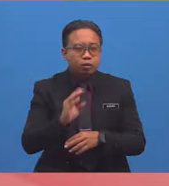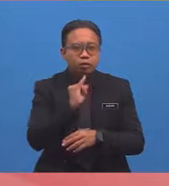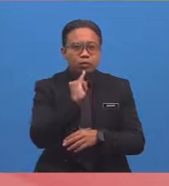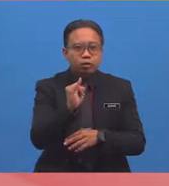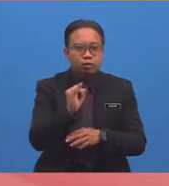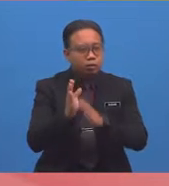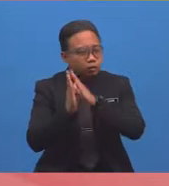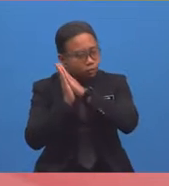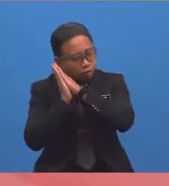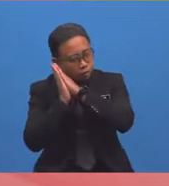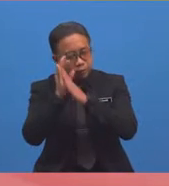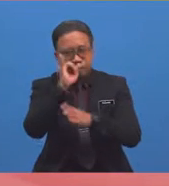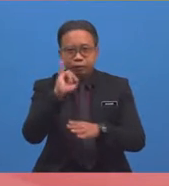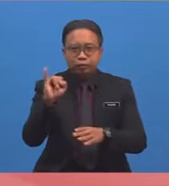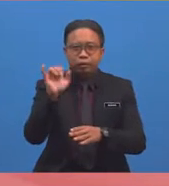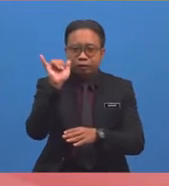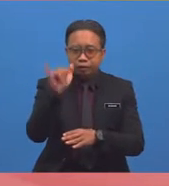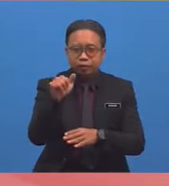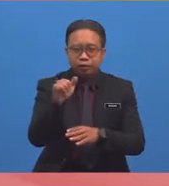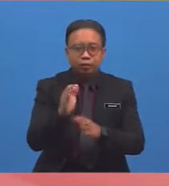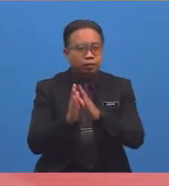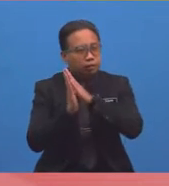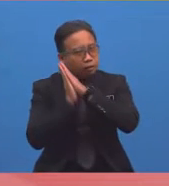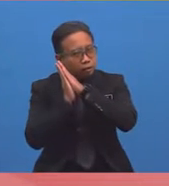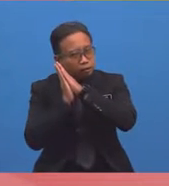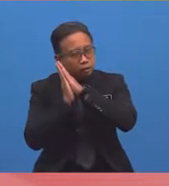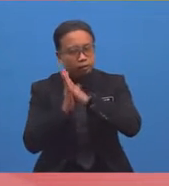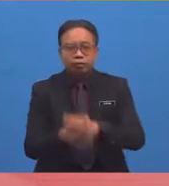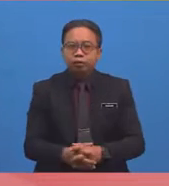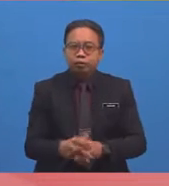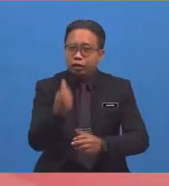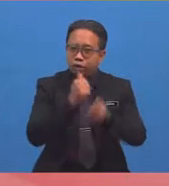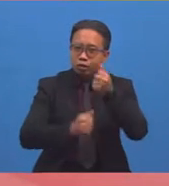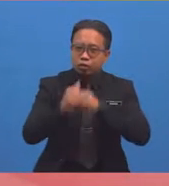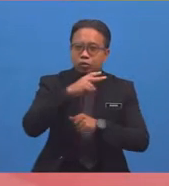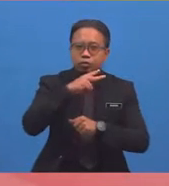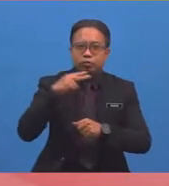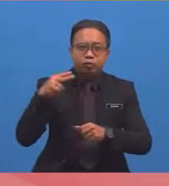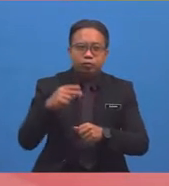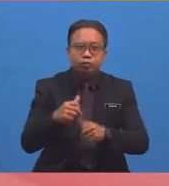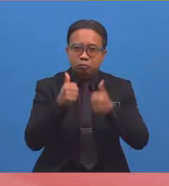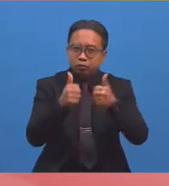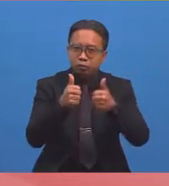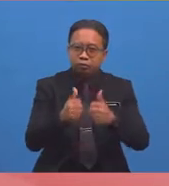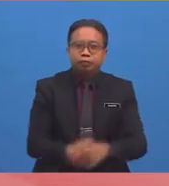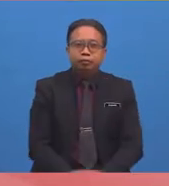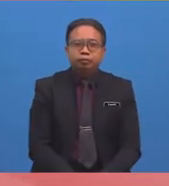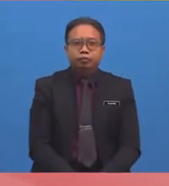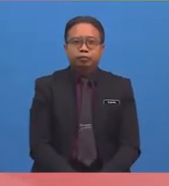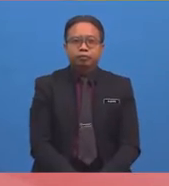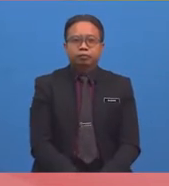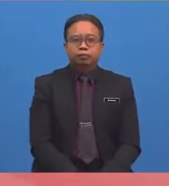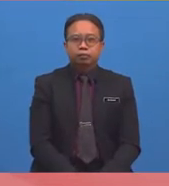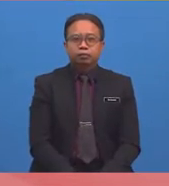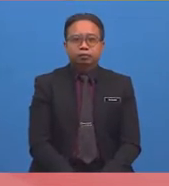is actually sleeping. Yes, sleep. That was the action verb. Good job, boys and girls.